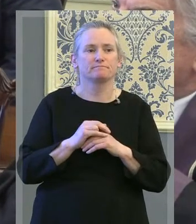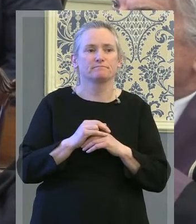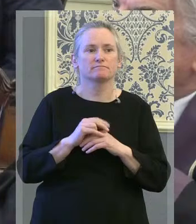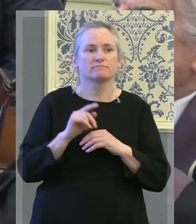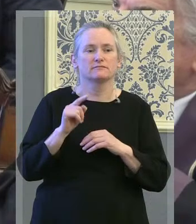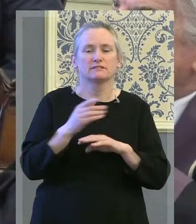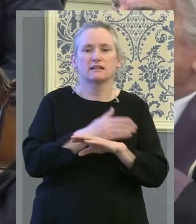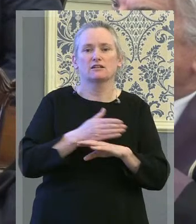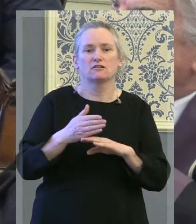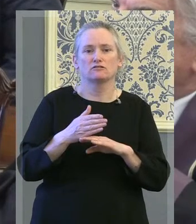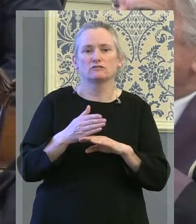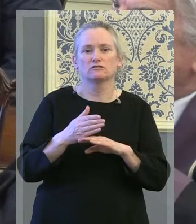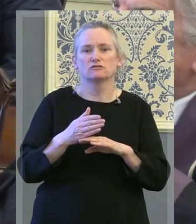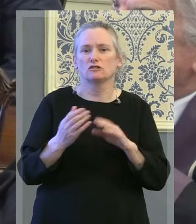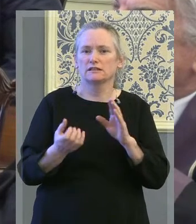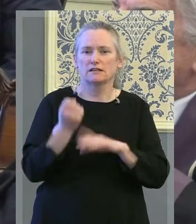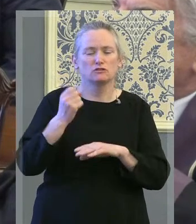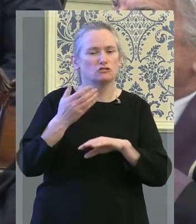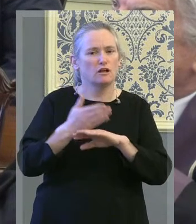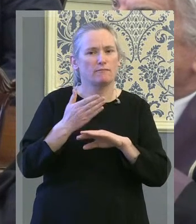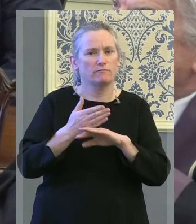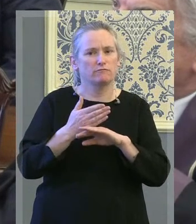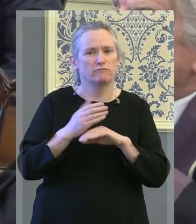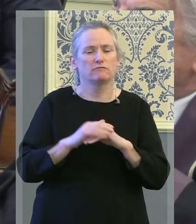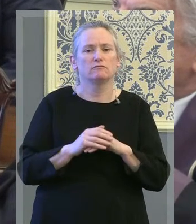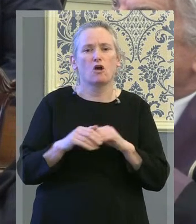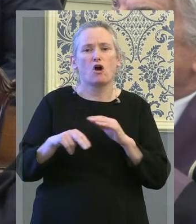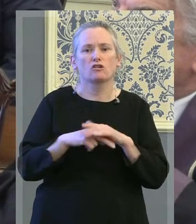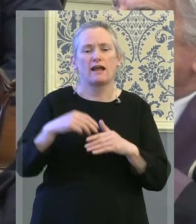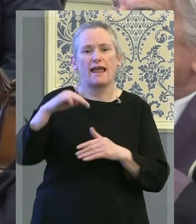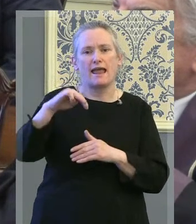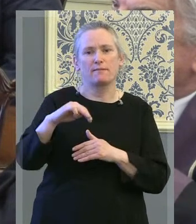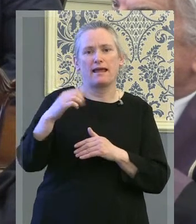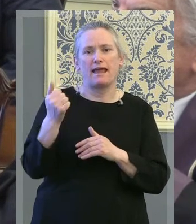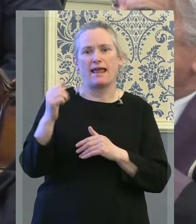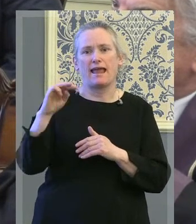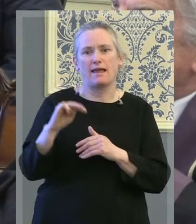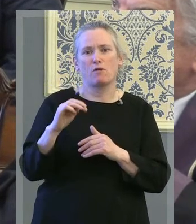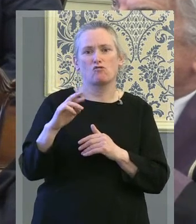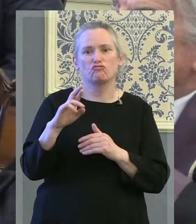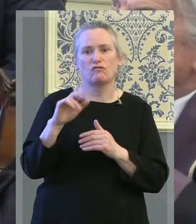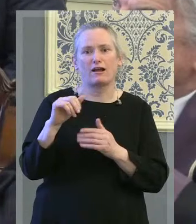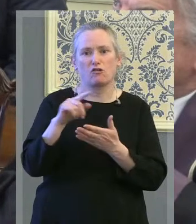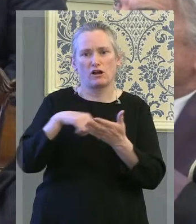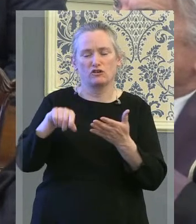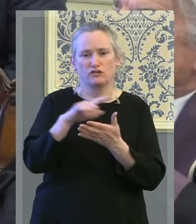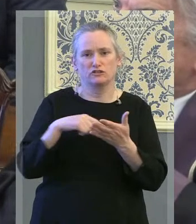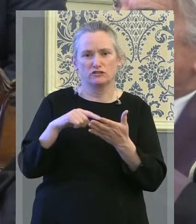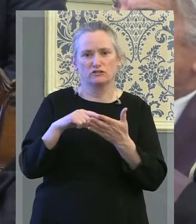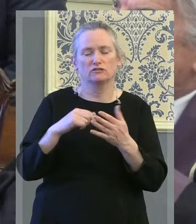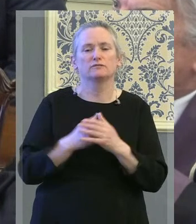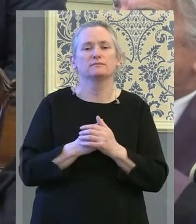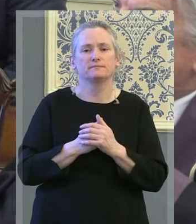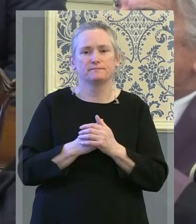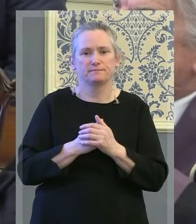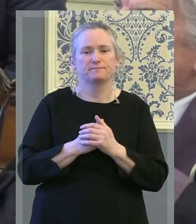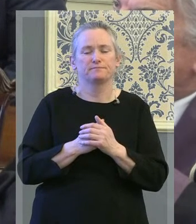the start of a successful career under MAM Records, guided by mentor Gordon